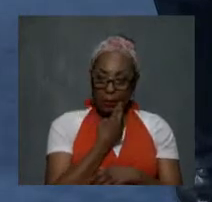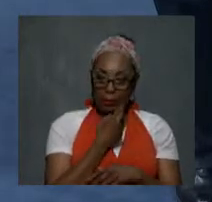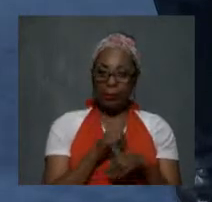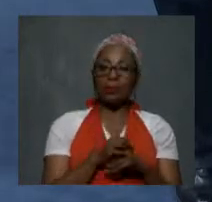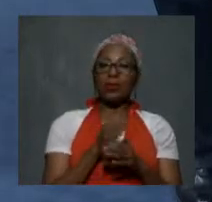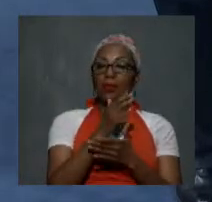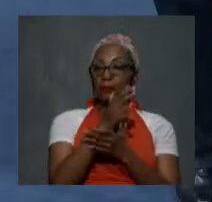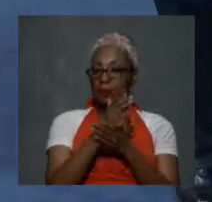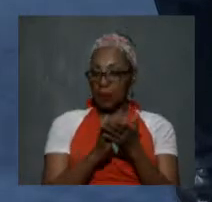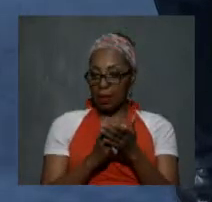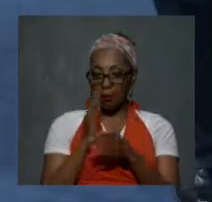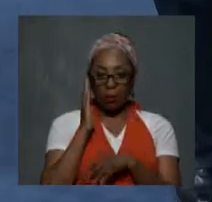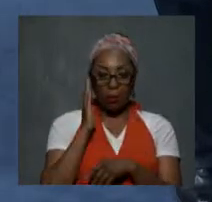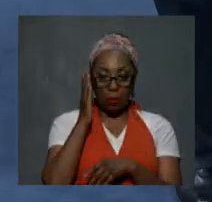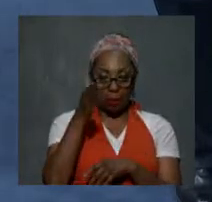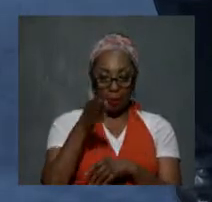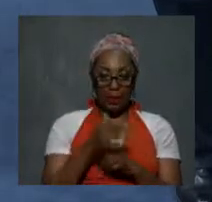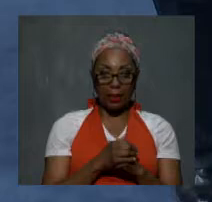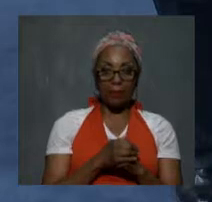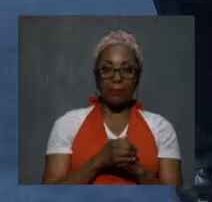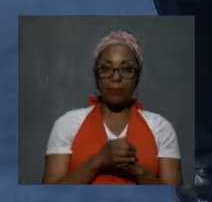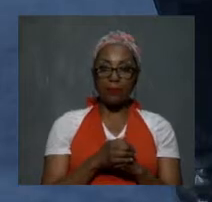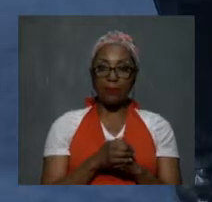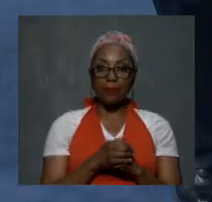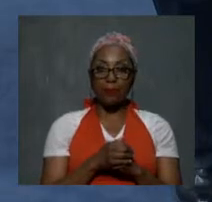pads. Some of them will be